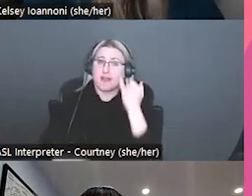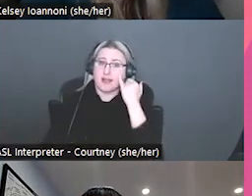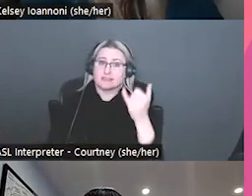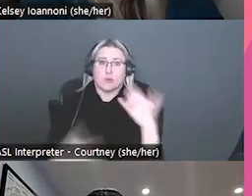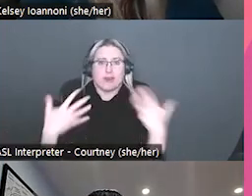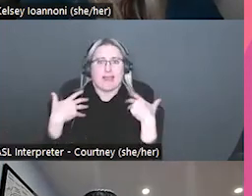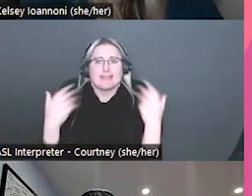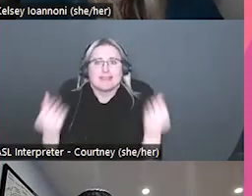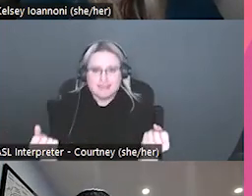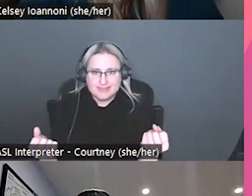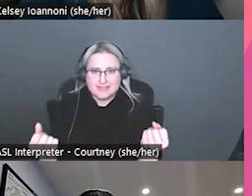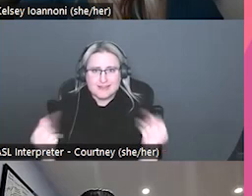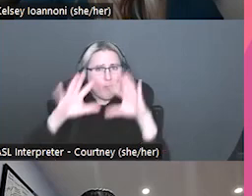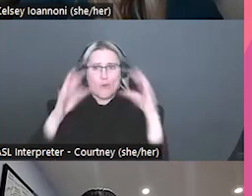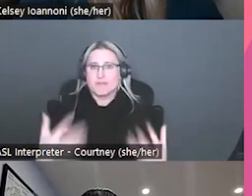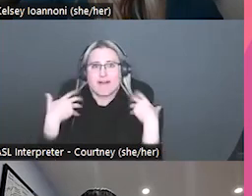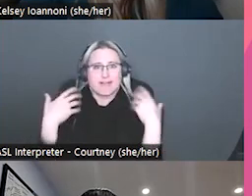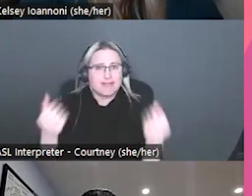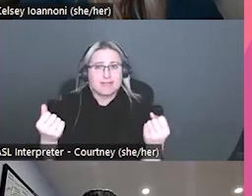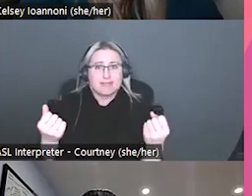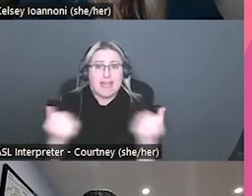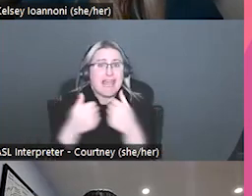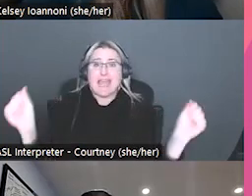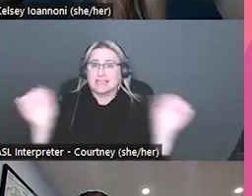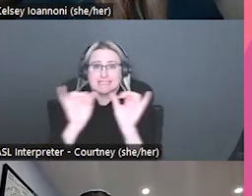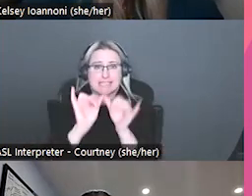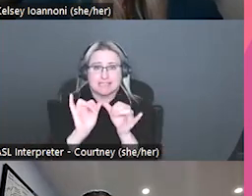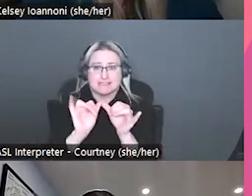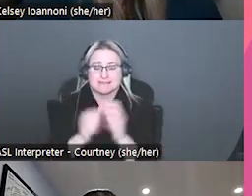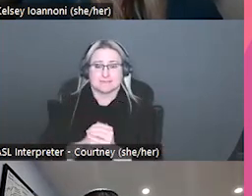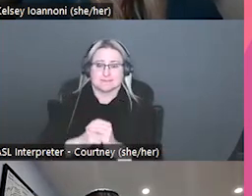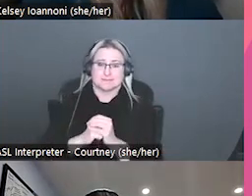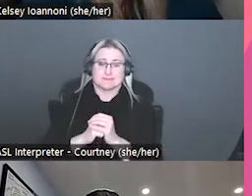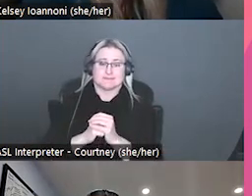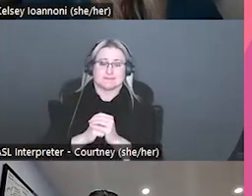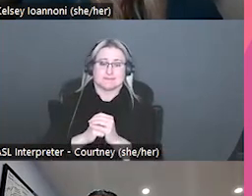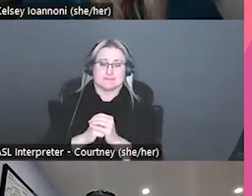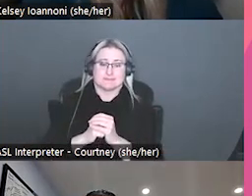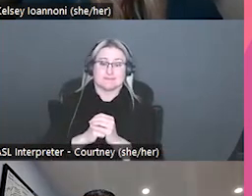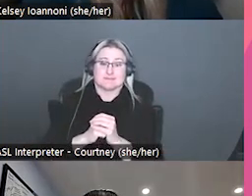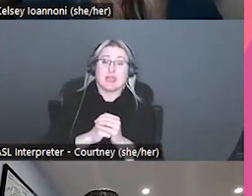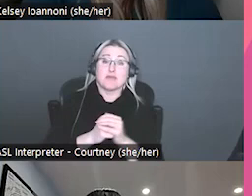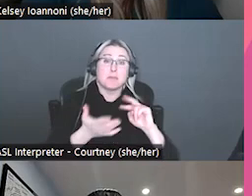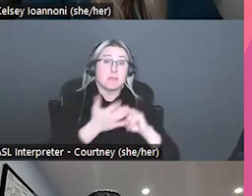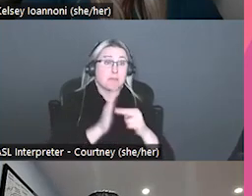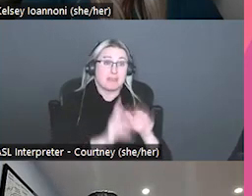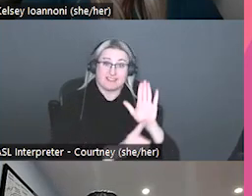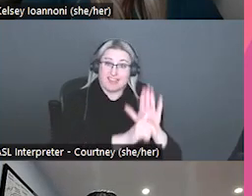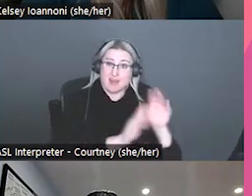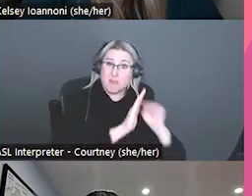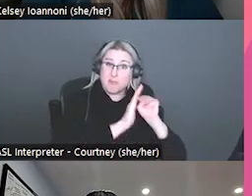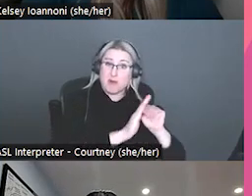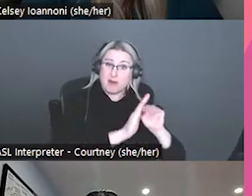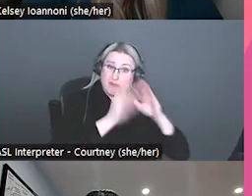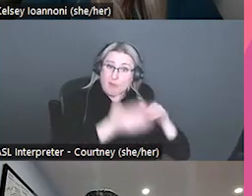health. Health at Every Size prompts us to disengage from the biomedical and healthism models